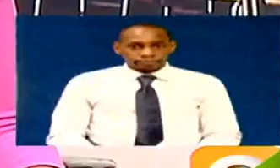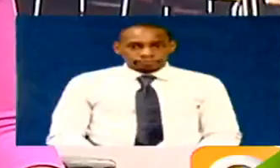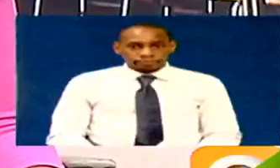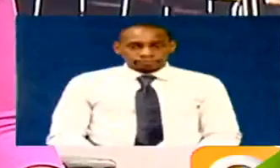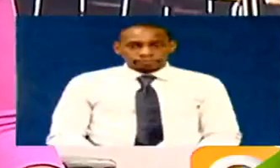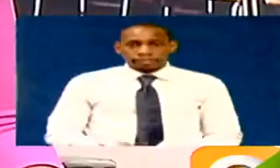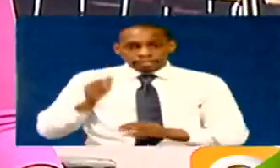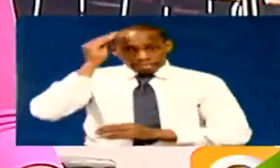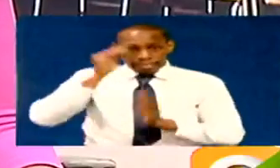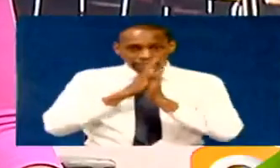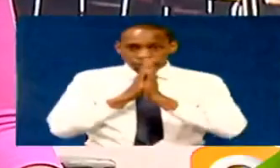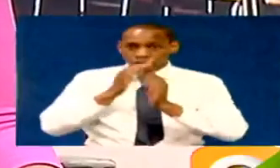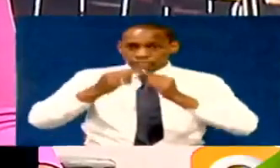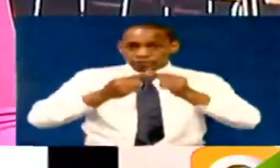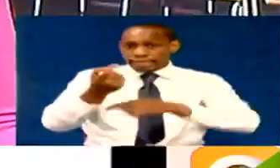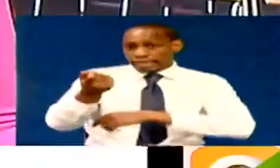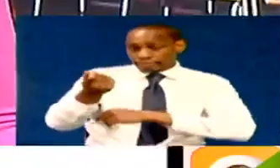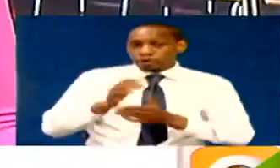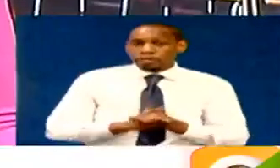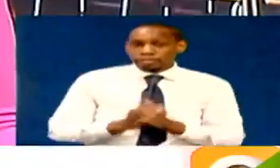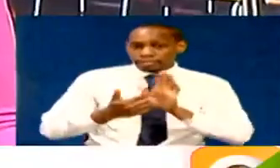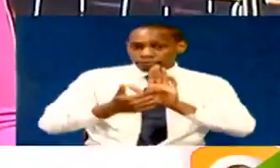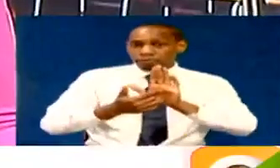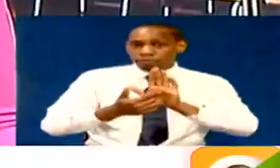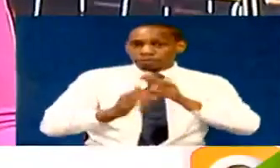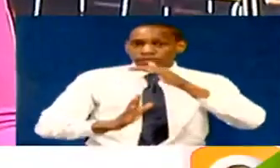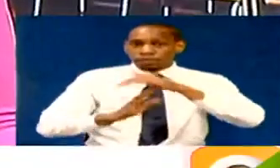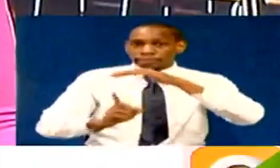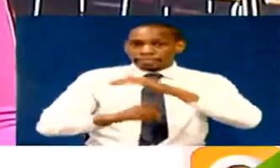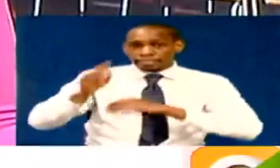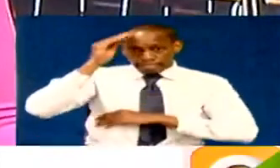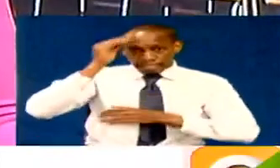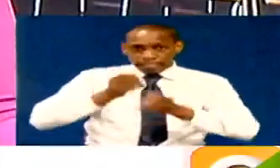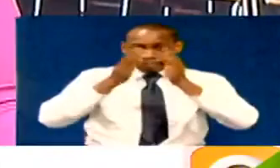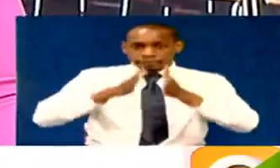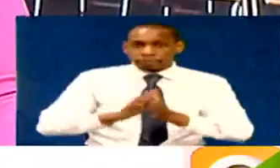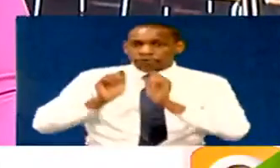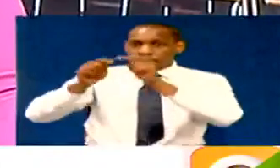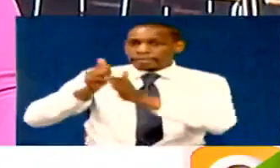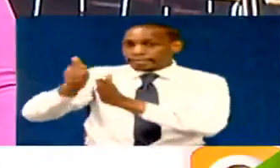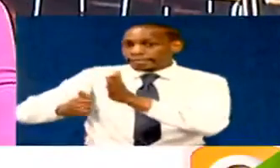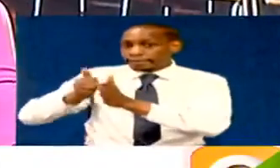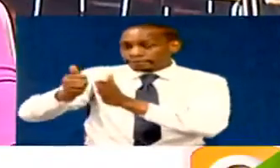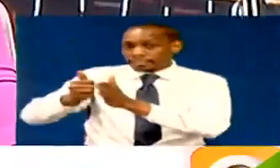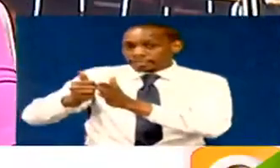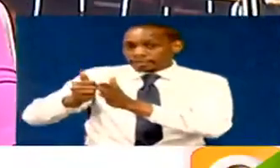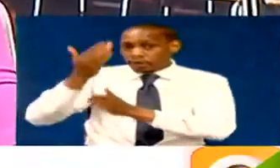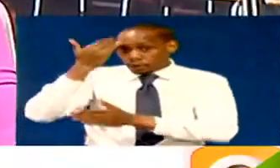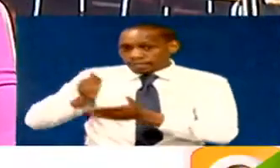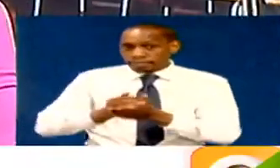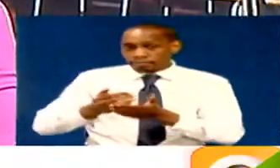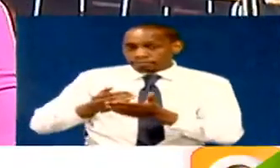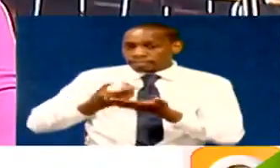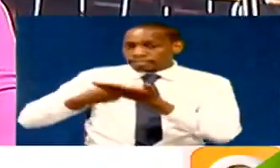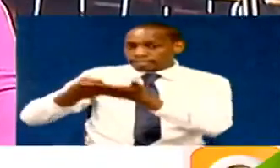Let's stay within the education sector for a moment with this next story, where top Ministry of Education officials are camping in Naivasha, executing this